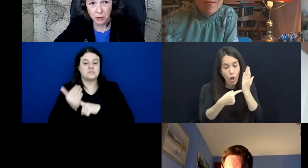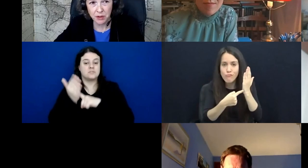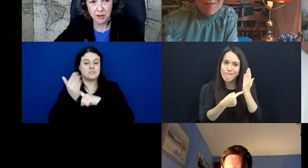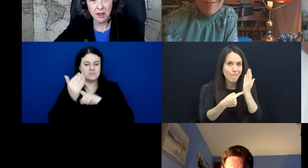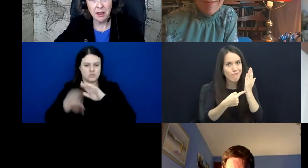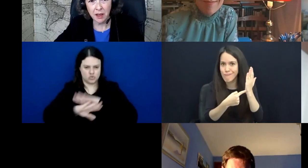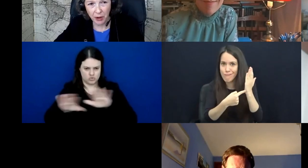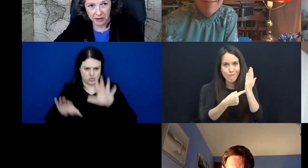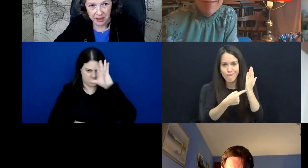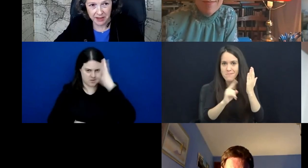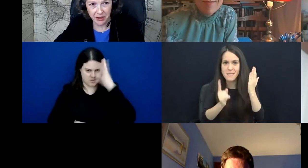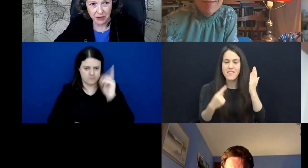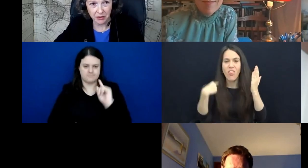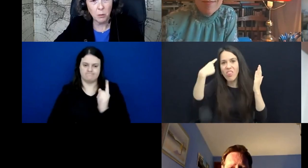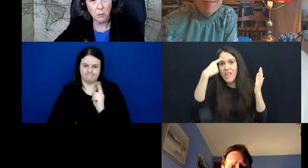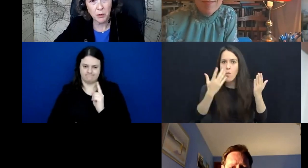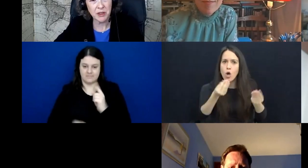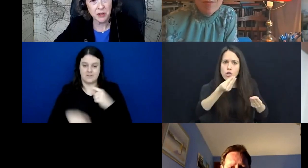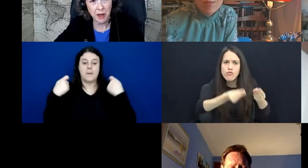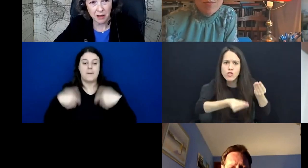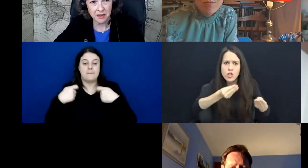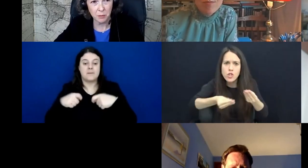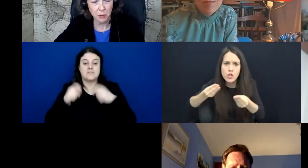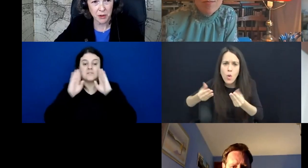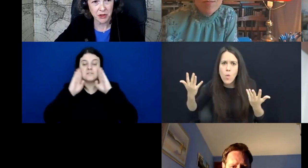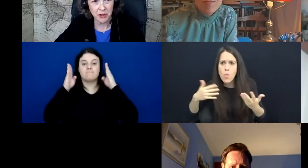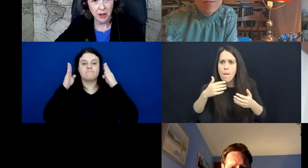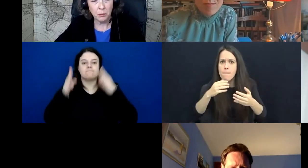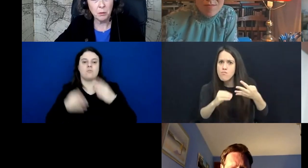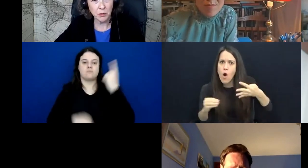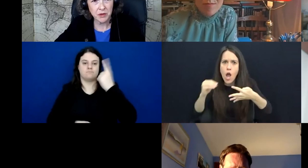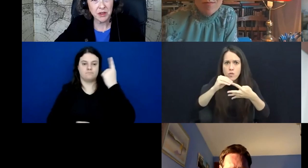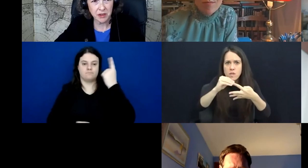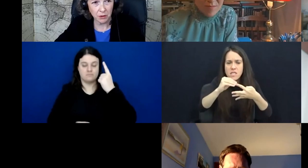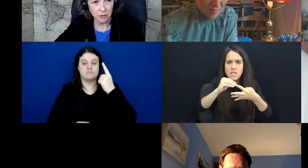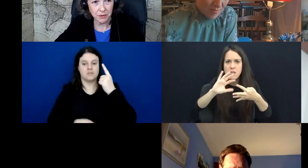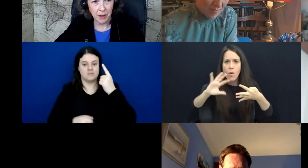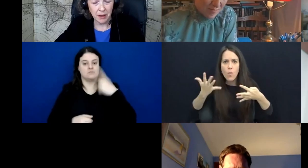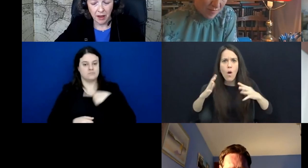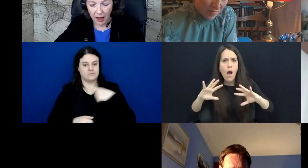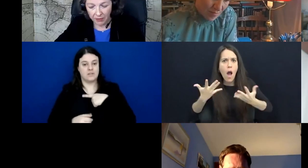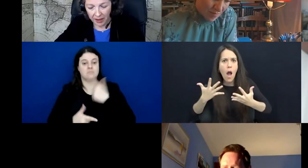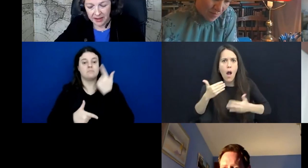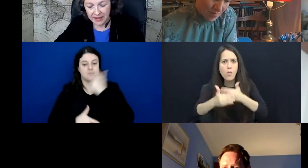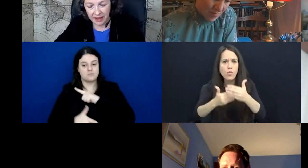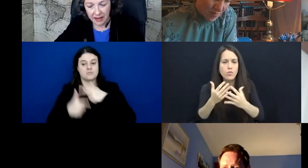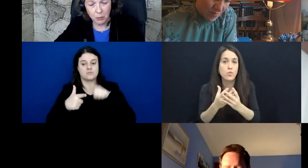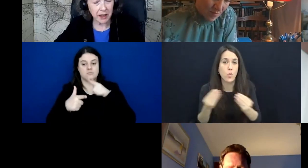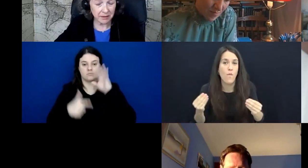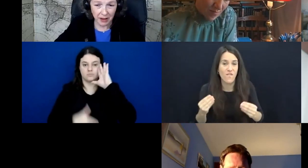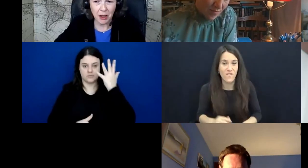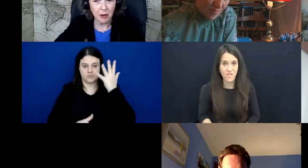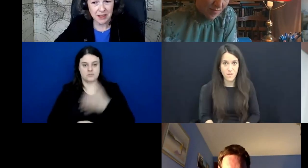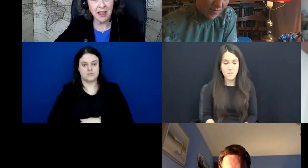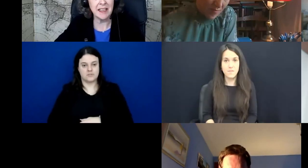of resources and prioritization, and what questions we ask and what questions we want to solve. And that's